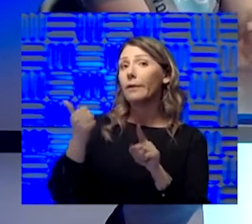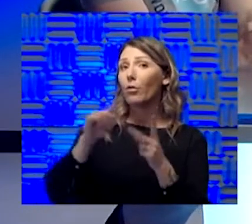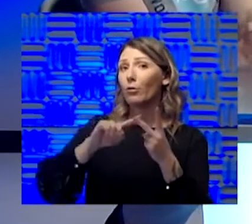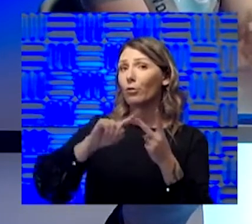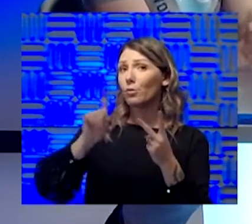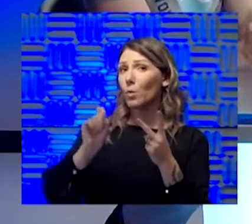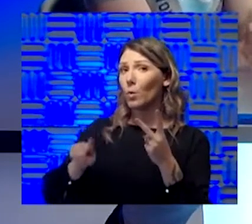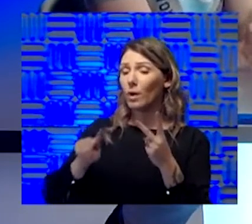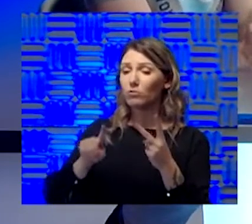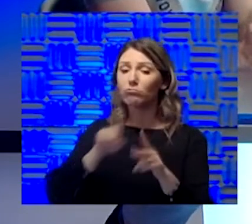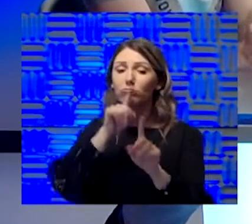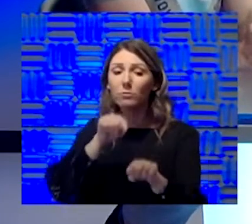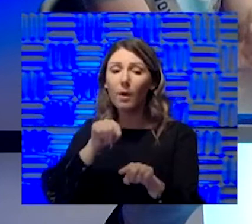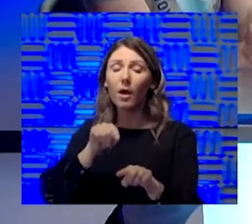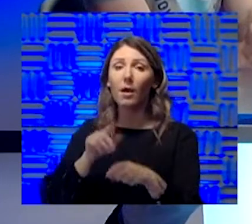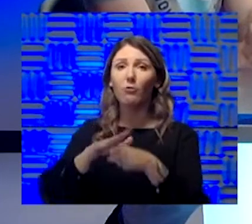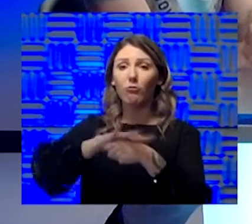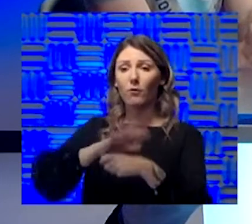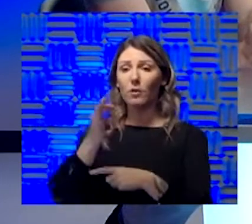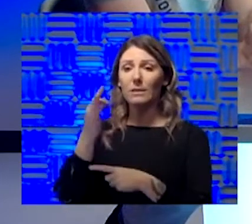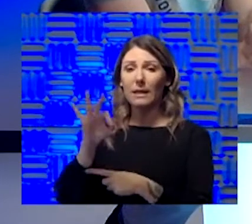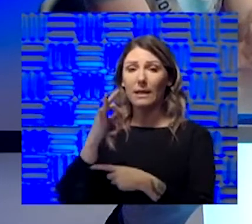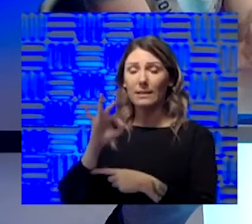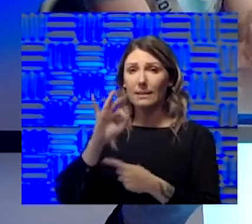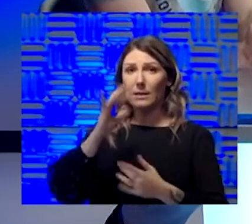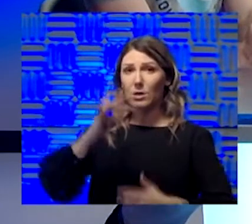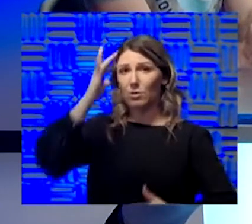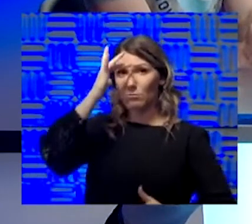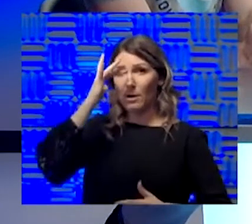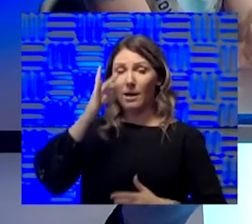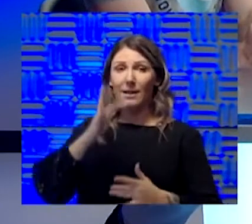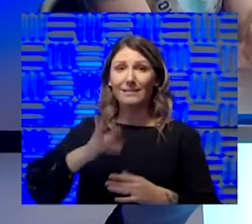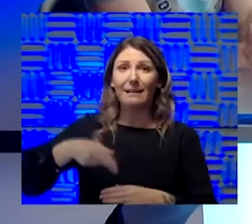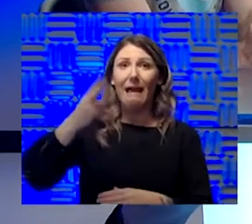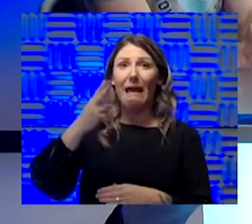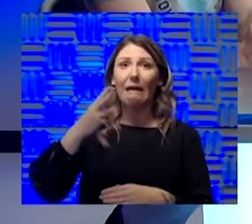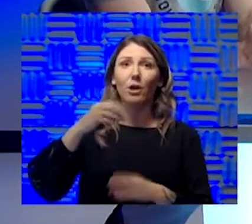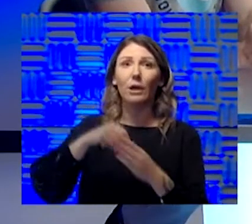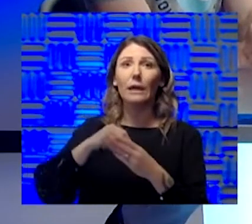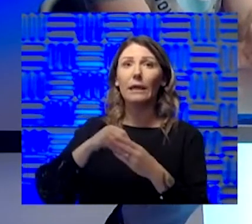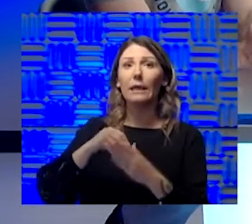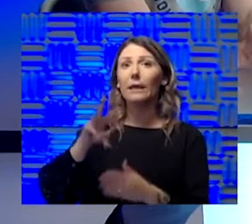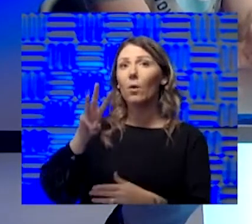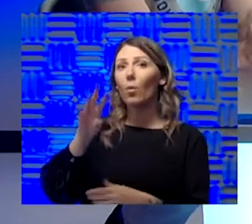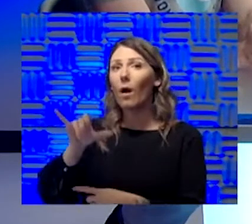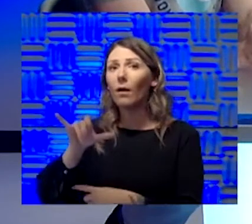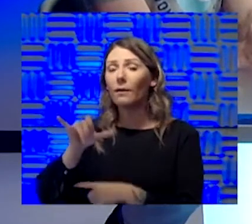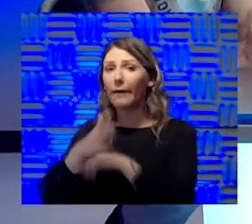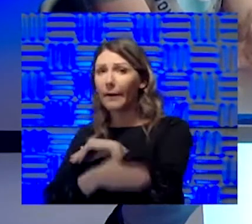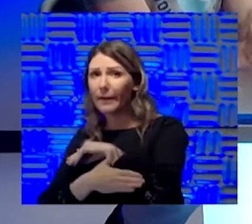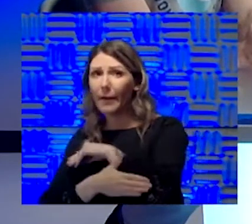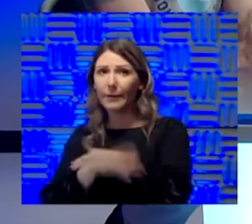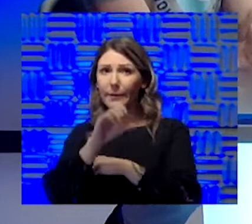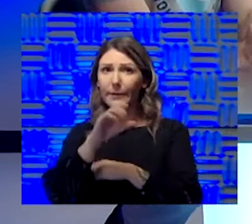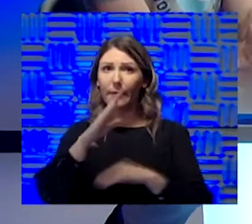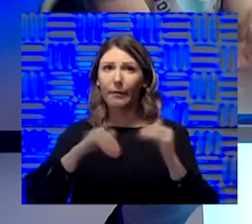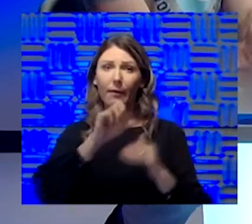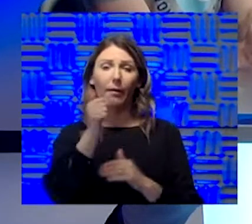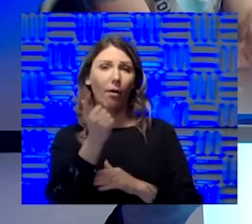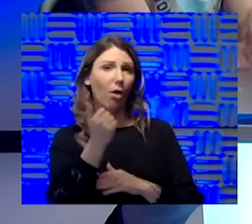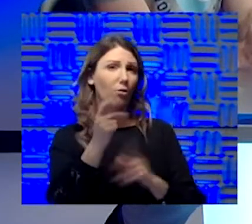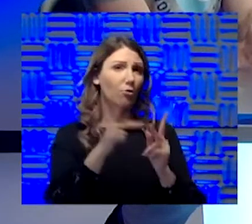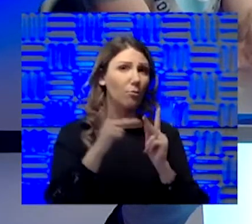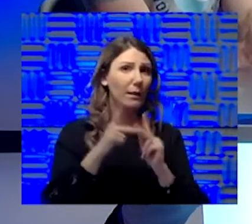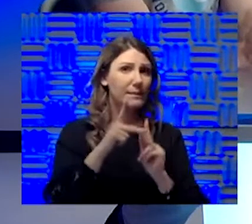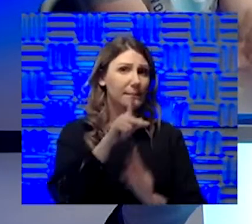is the COVID-19 disease rate is dramatically higher in Wyandotte County than any other place in Kansas. Is that a concern?